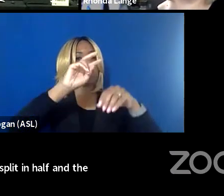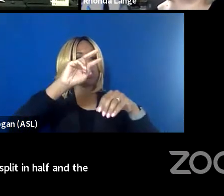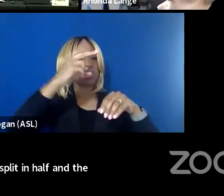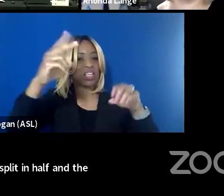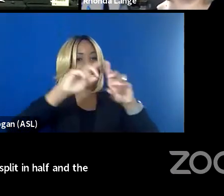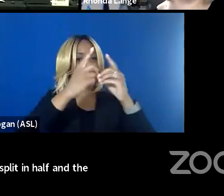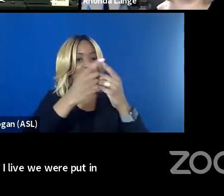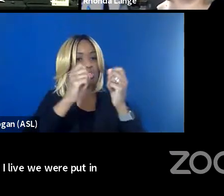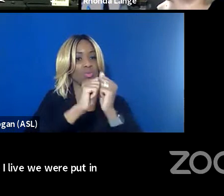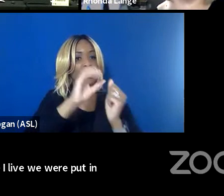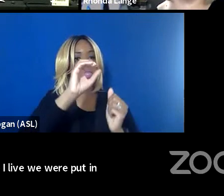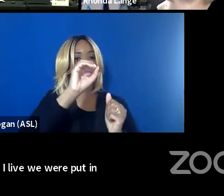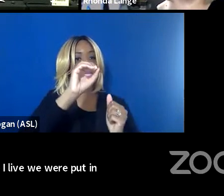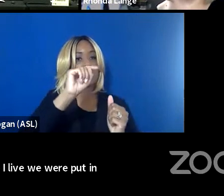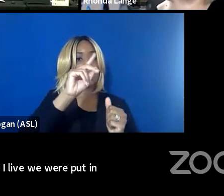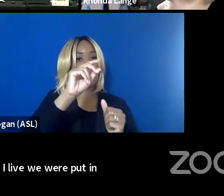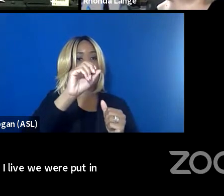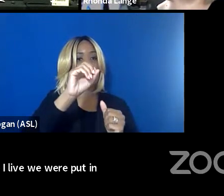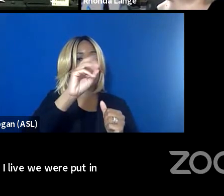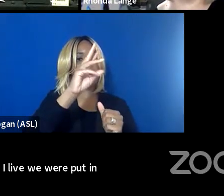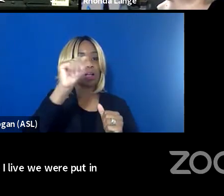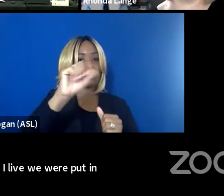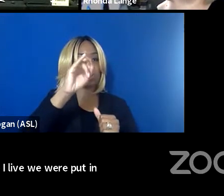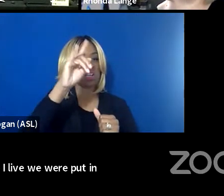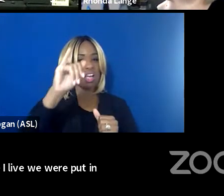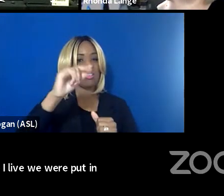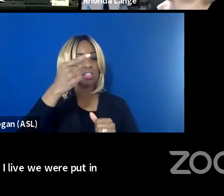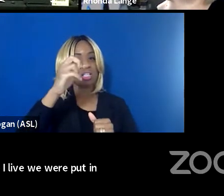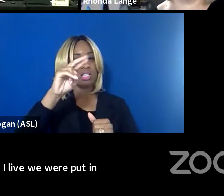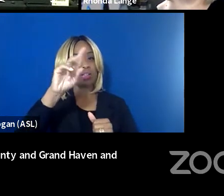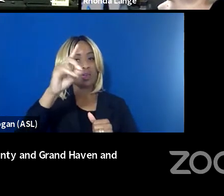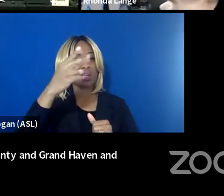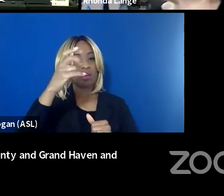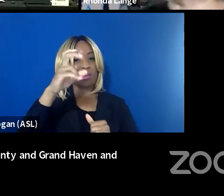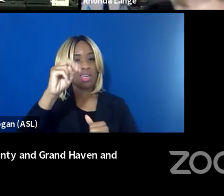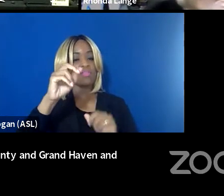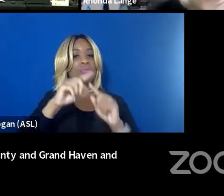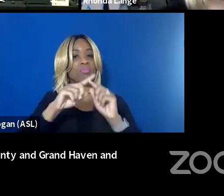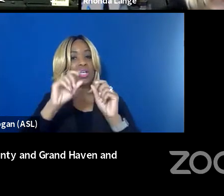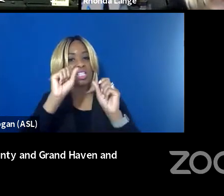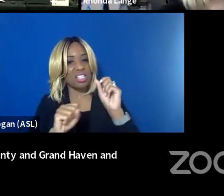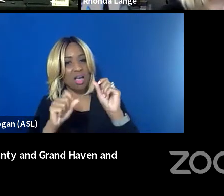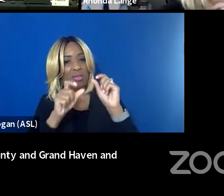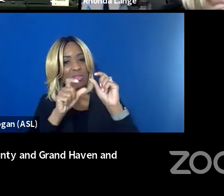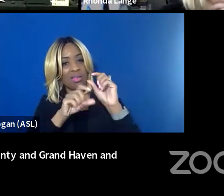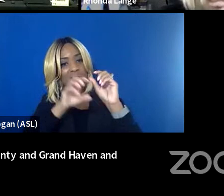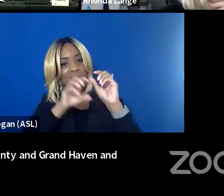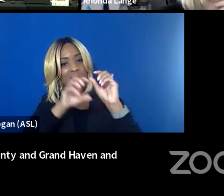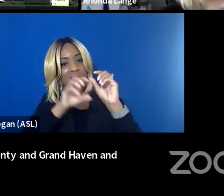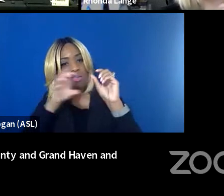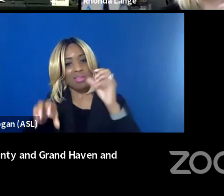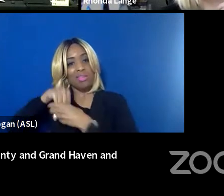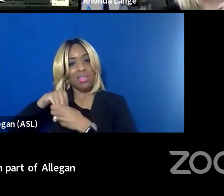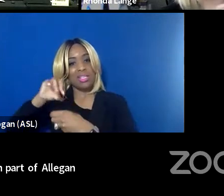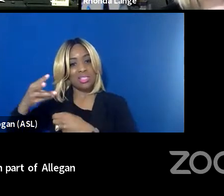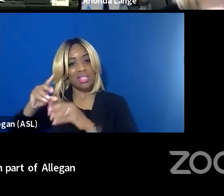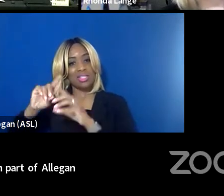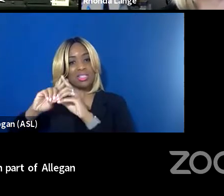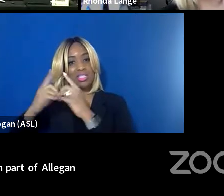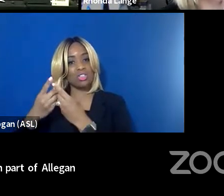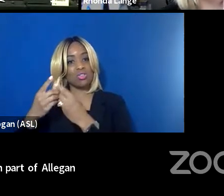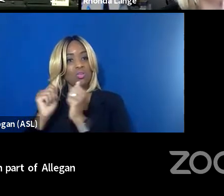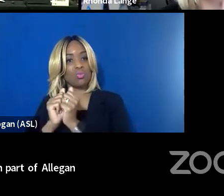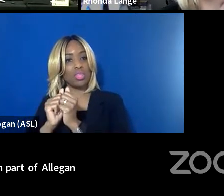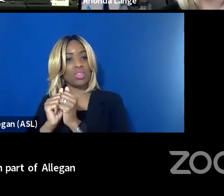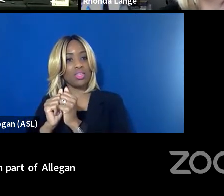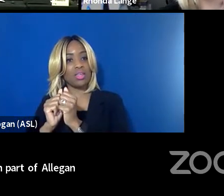Ottawa County and Grand Haven and all that stuff. And the southern part of Allegan County was put into the sixth district with all of